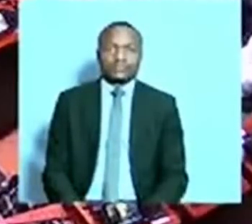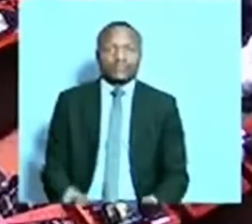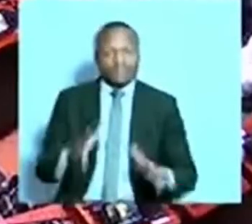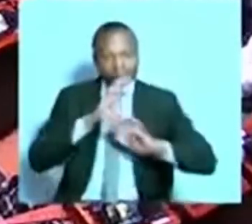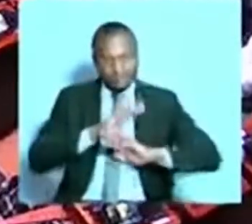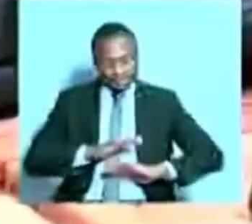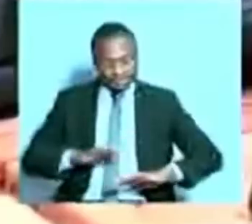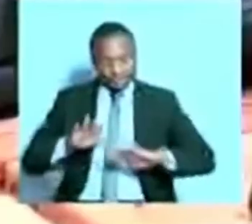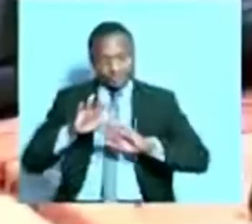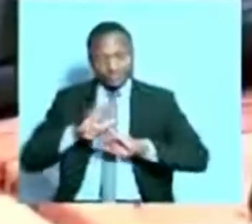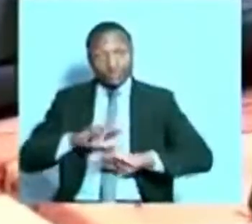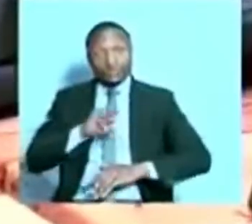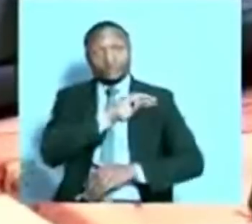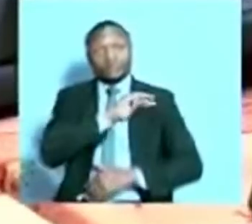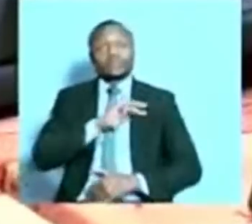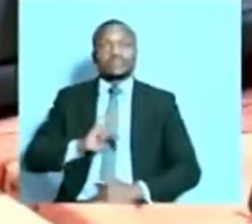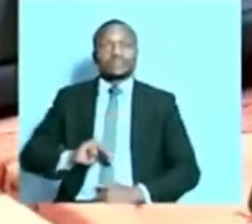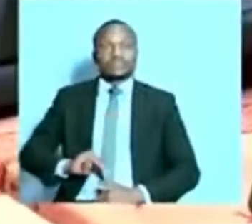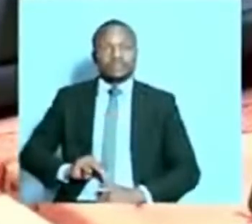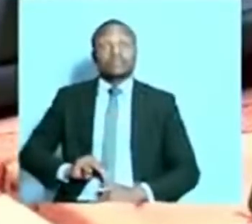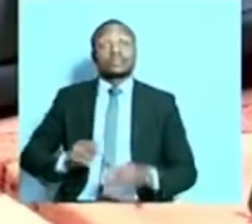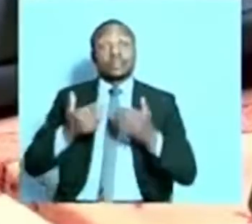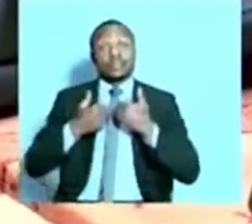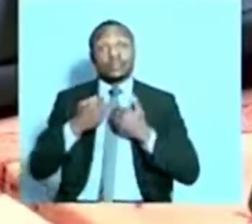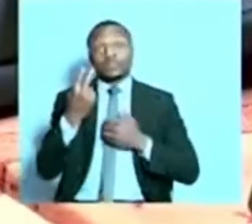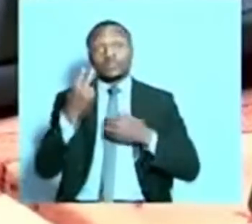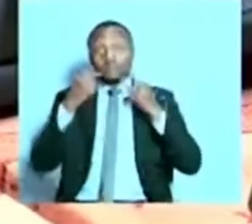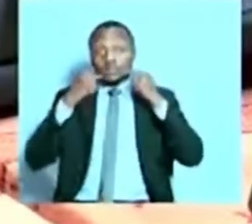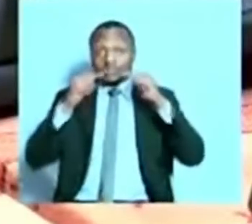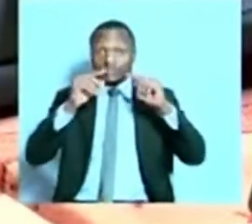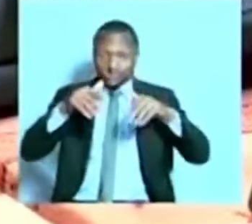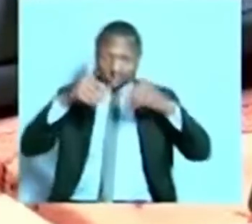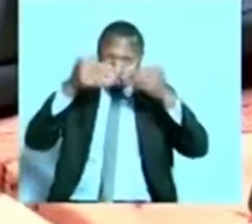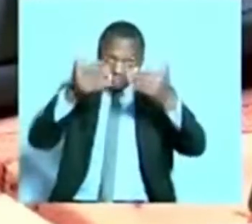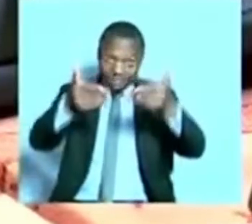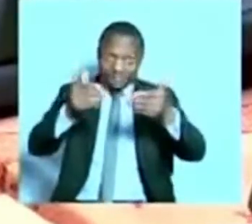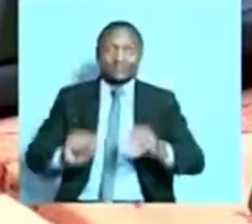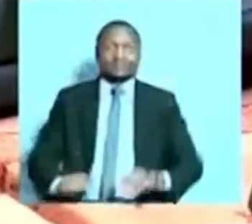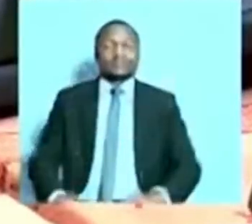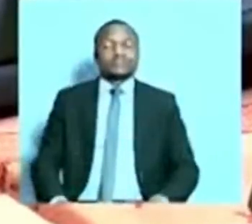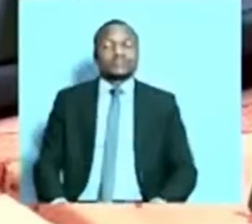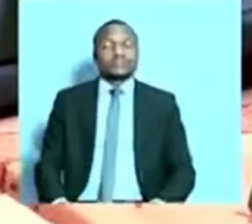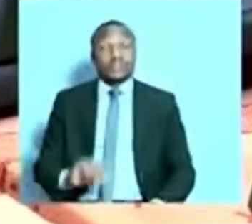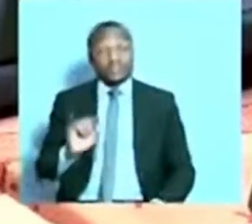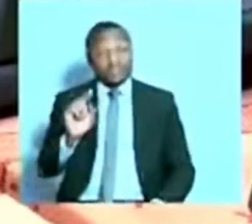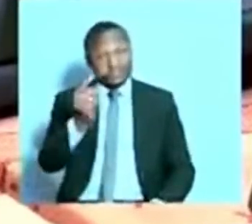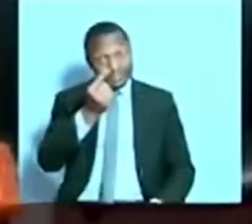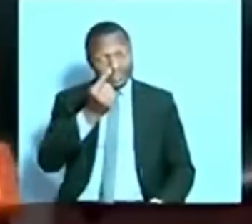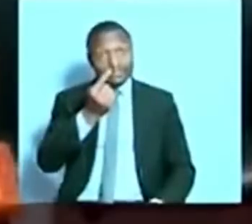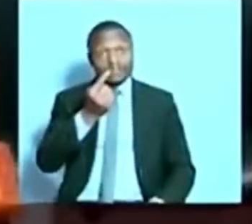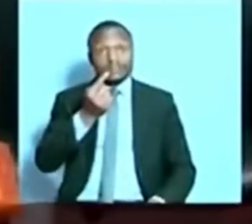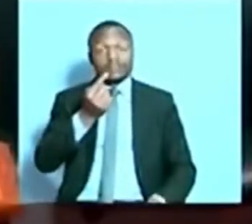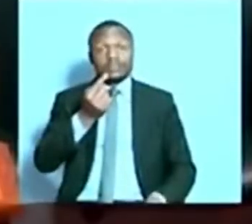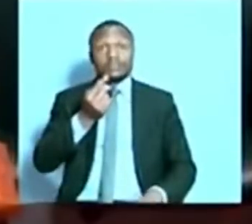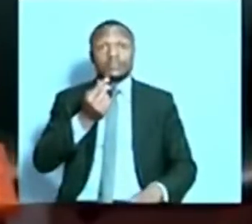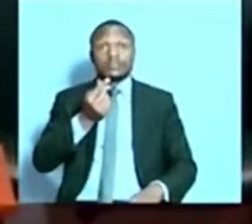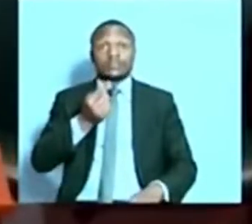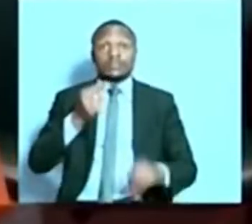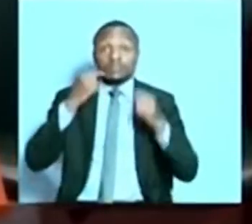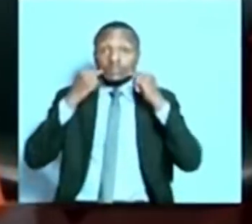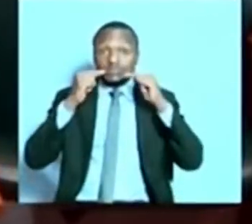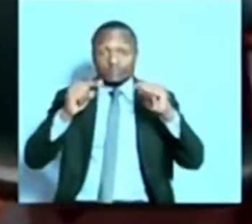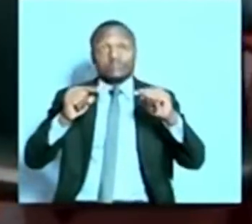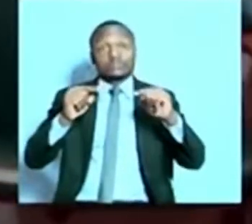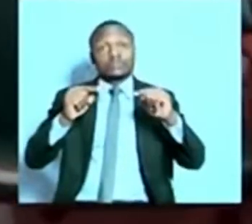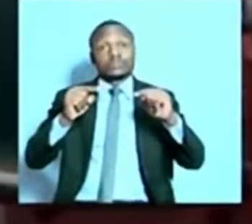Order, honorable members. I have two announcements to make. The first one, honorable members, I wish